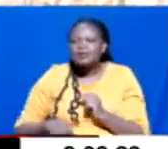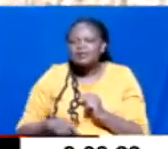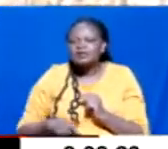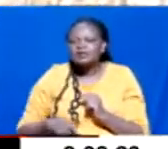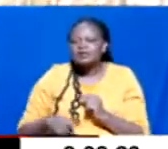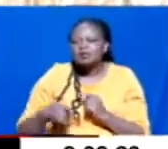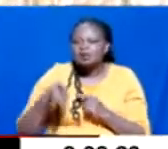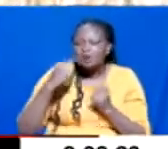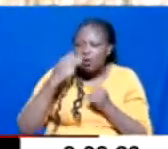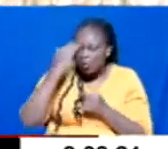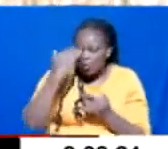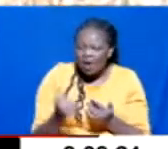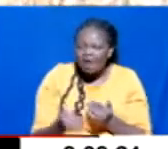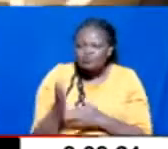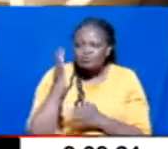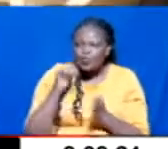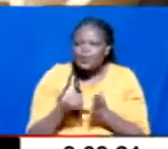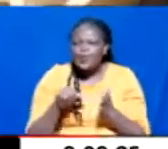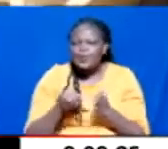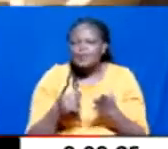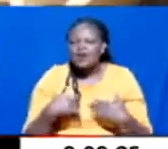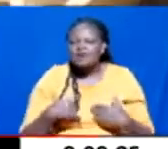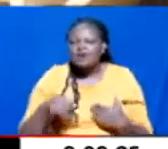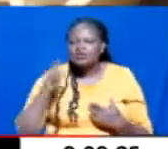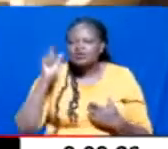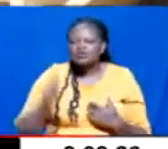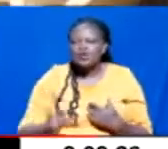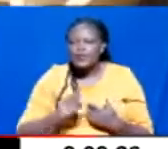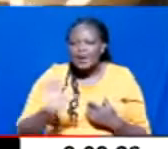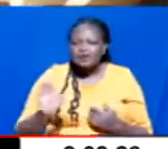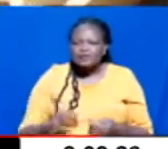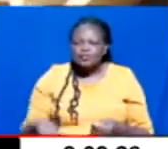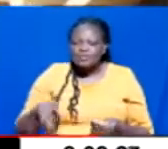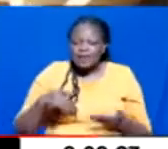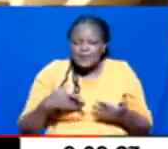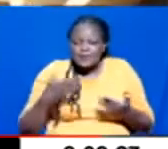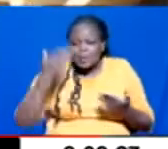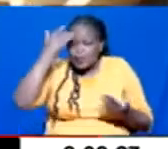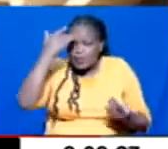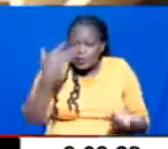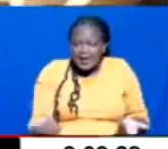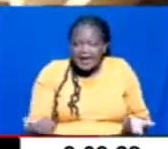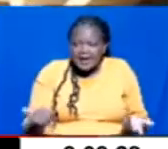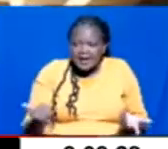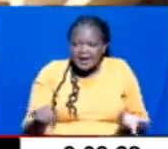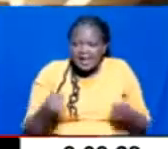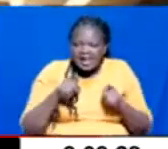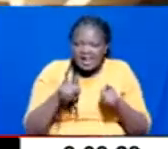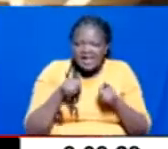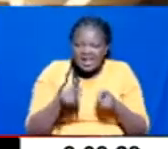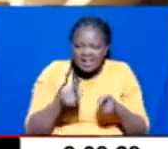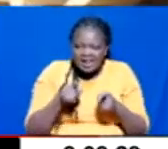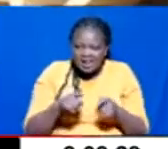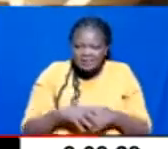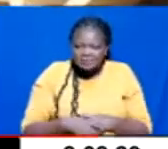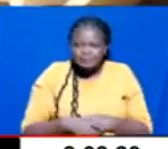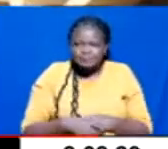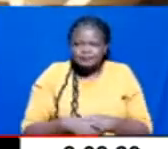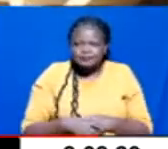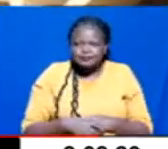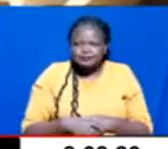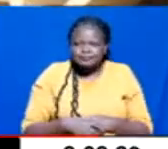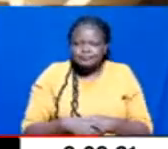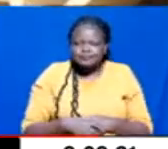increased insecurity in their region. So we are here basically to condemn the